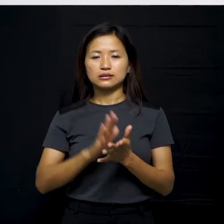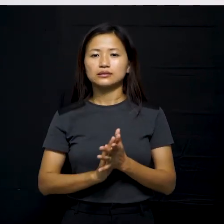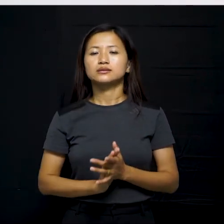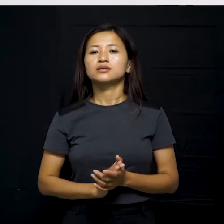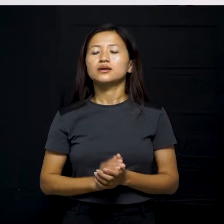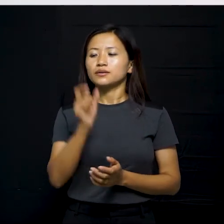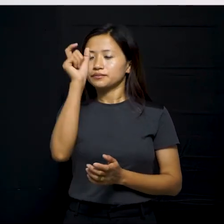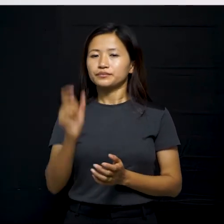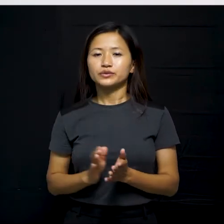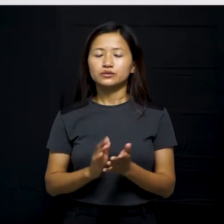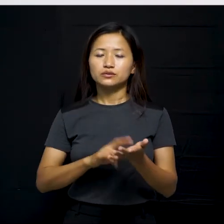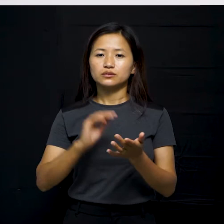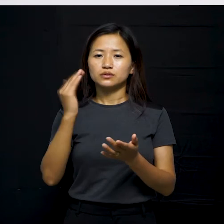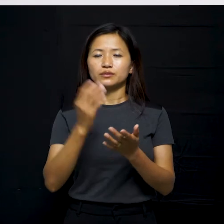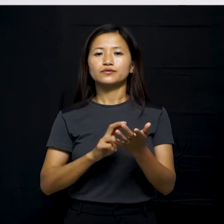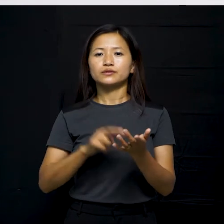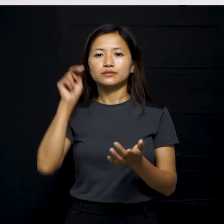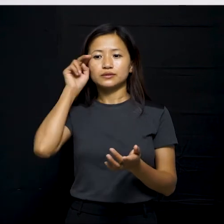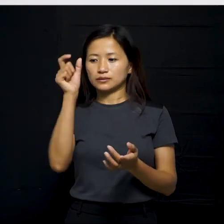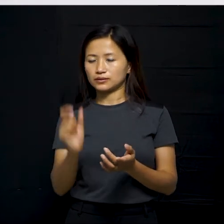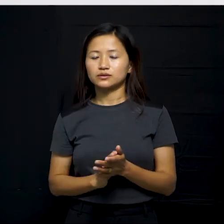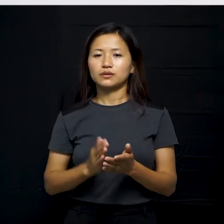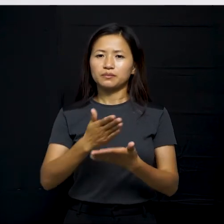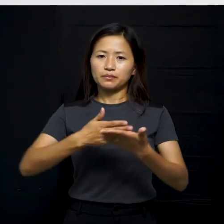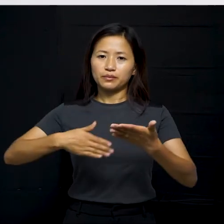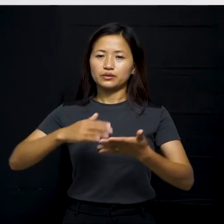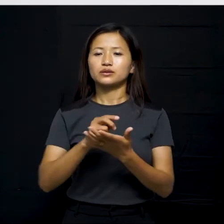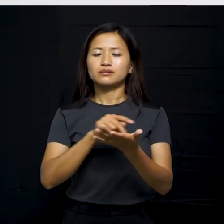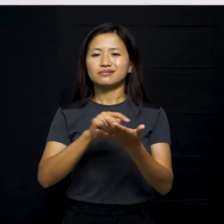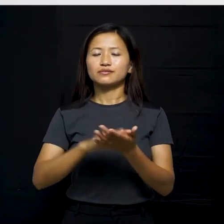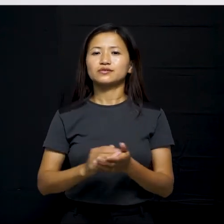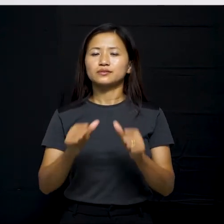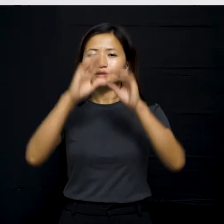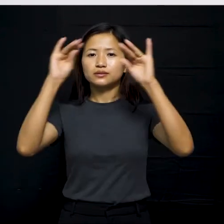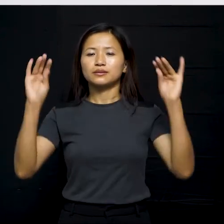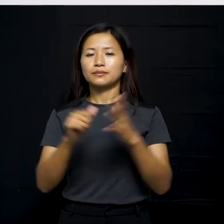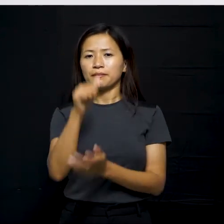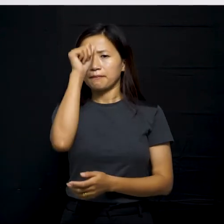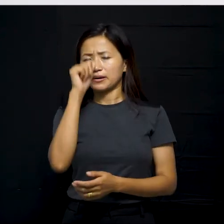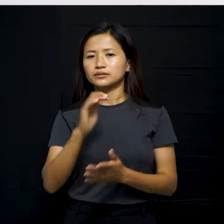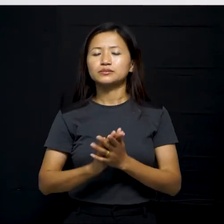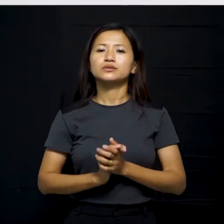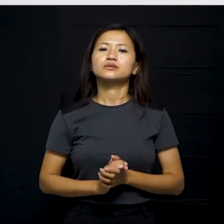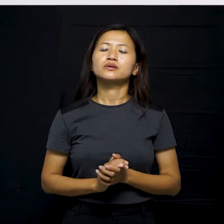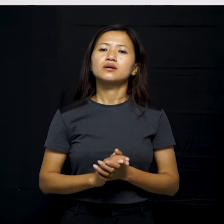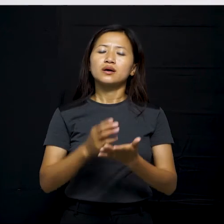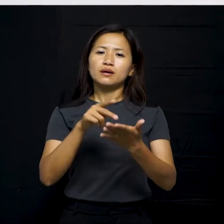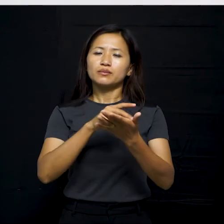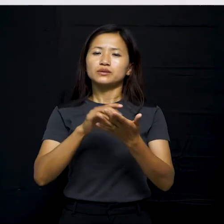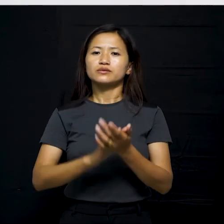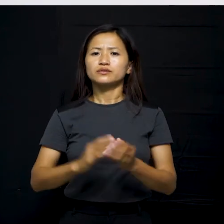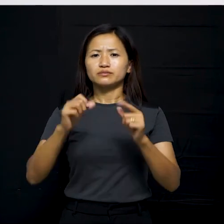However, some of the Nagas also live in the parts of Assam, in the parts of Manipur. Some of the Nagas also live in parts